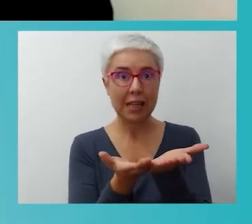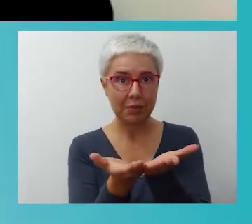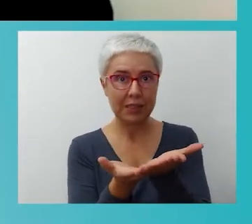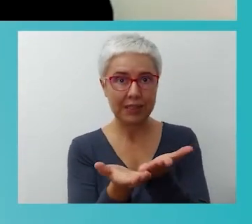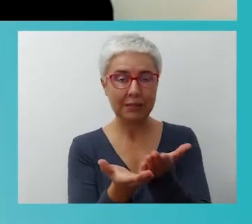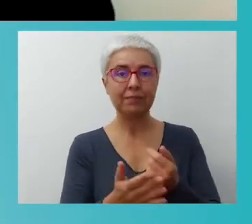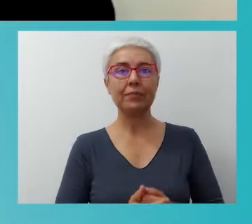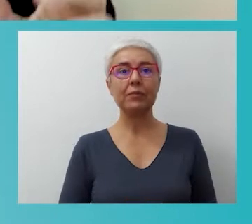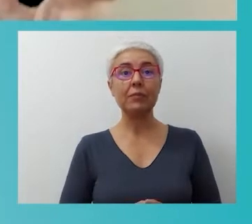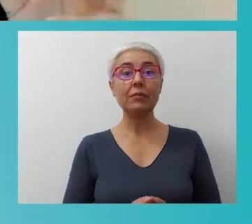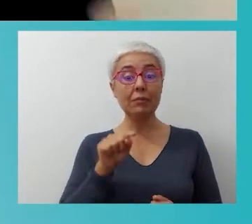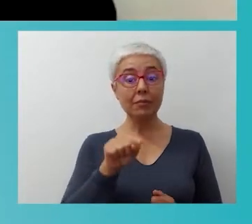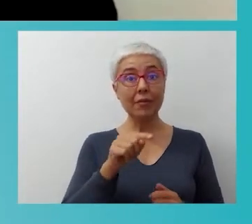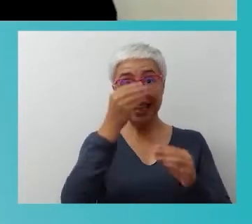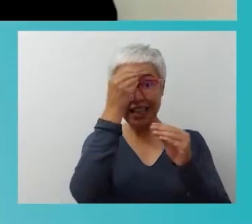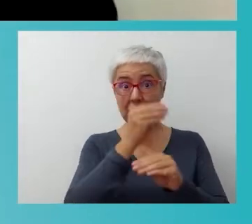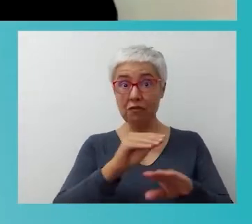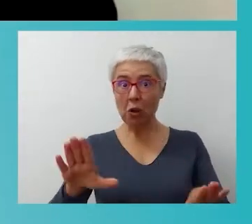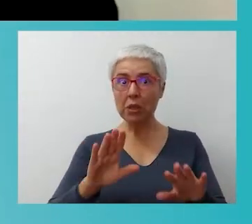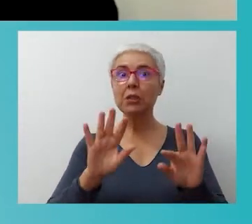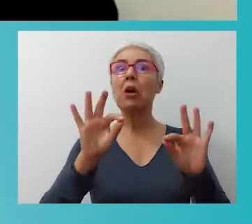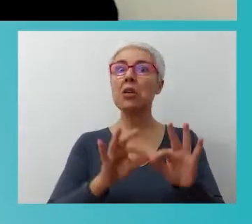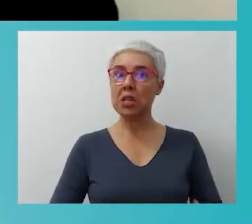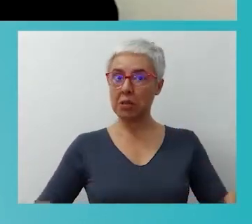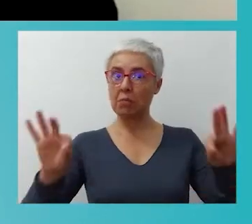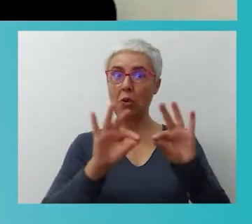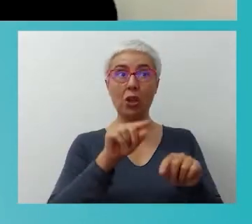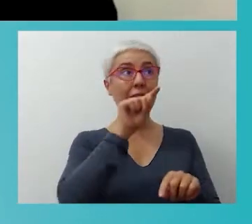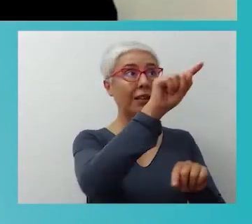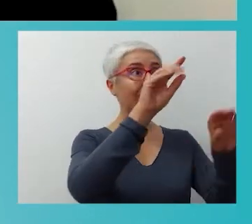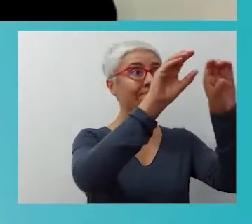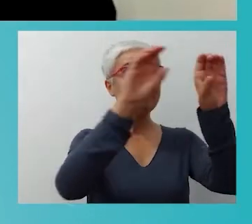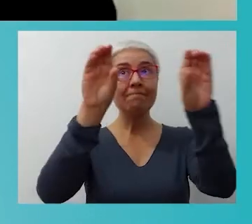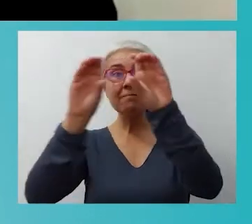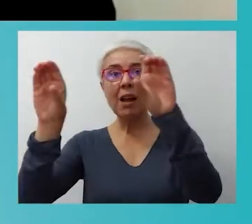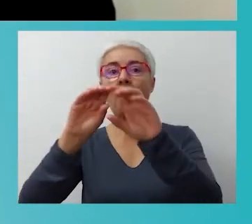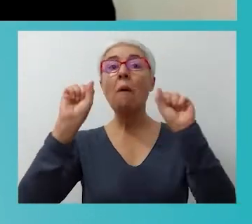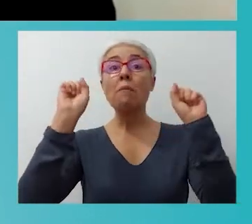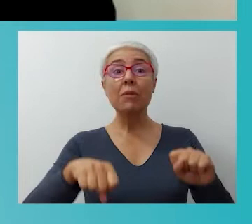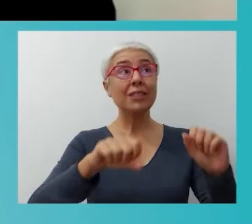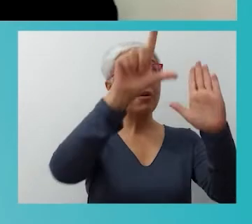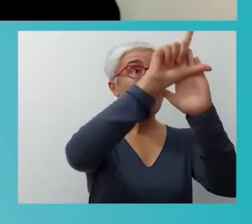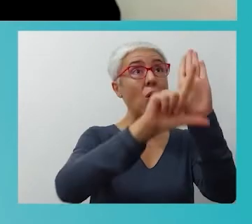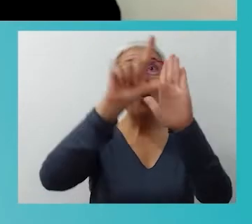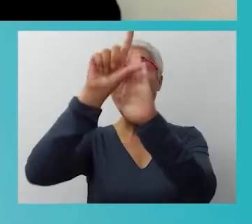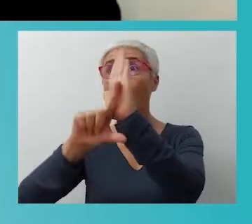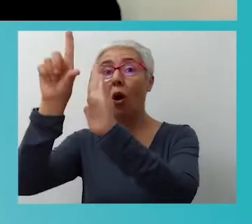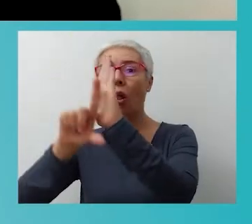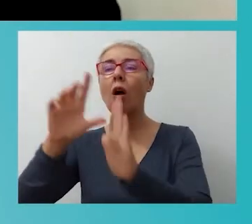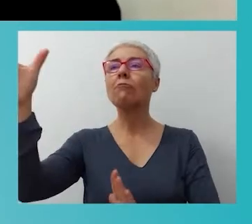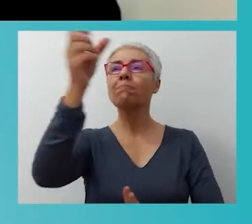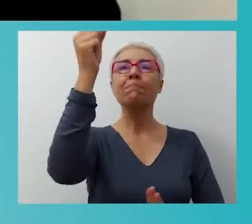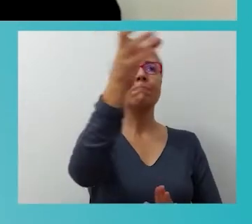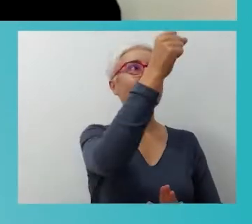services. Also, this data is important for companies because we are helping them to comply with the new CO2 emissions